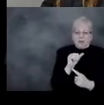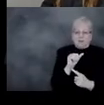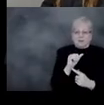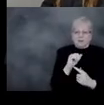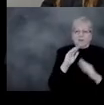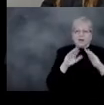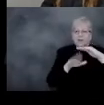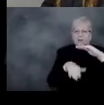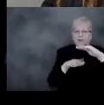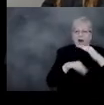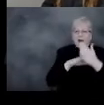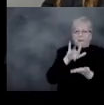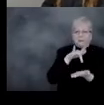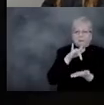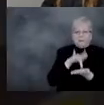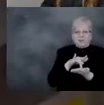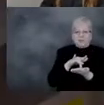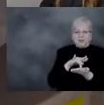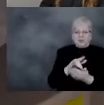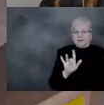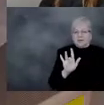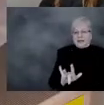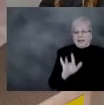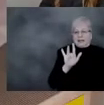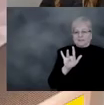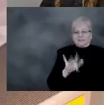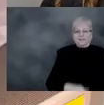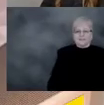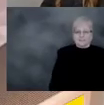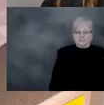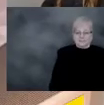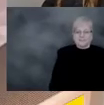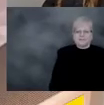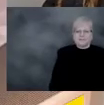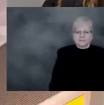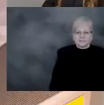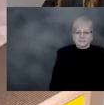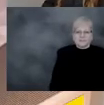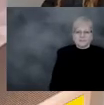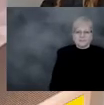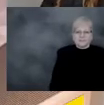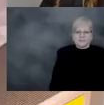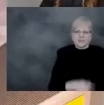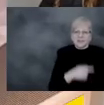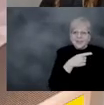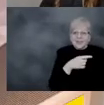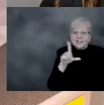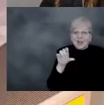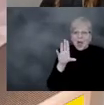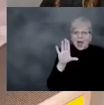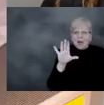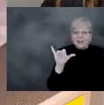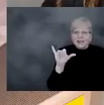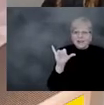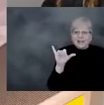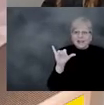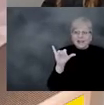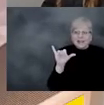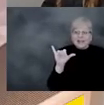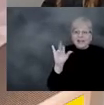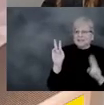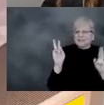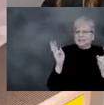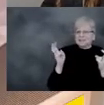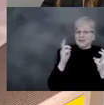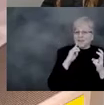tile will say click to enter, and that's going to take you into the lobby. The lobby of our virtual